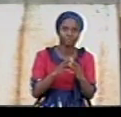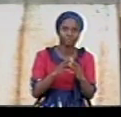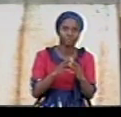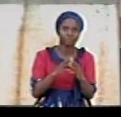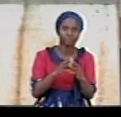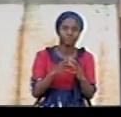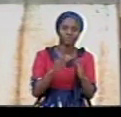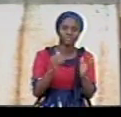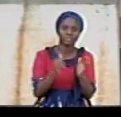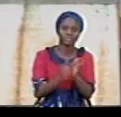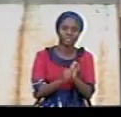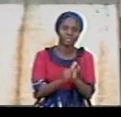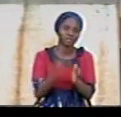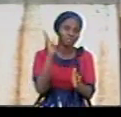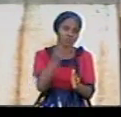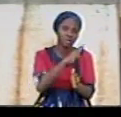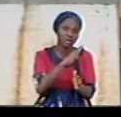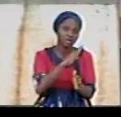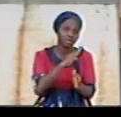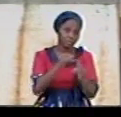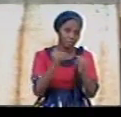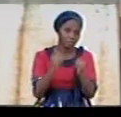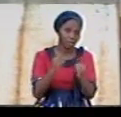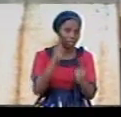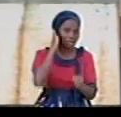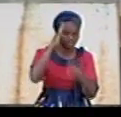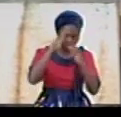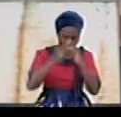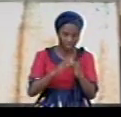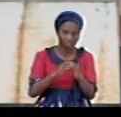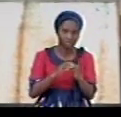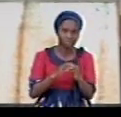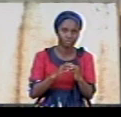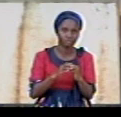That evil power will bow.